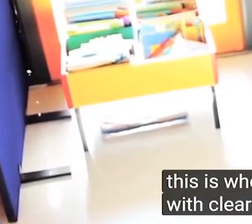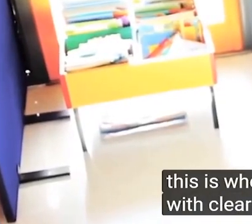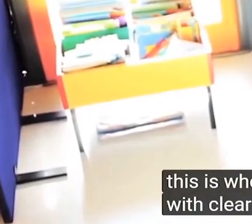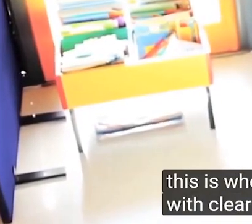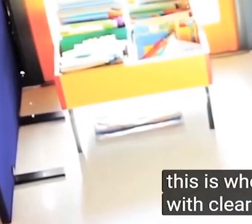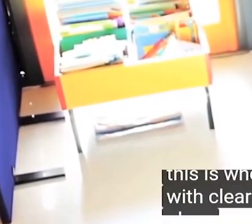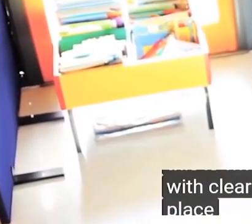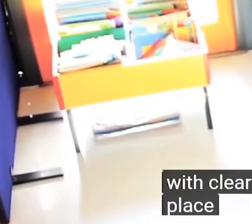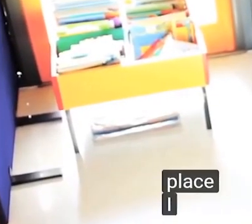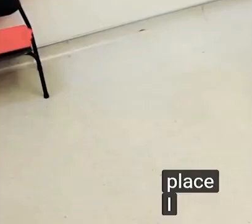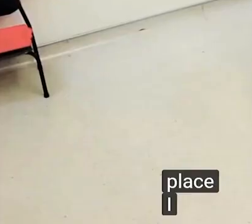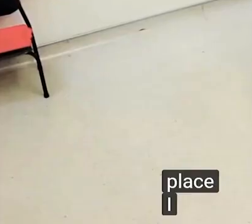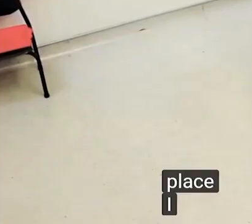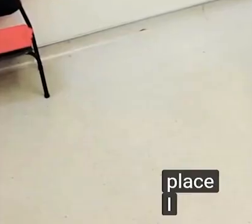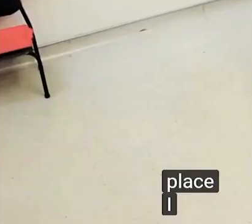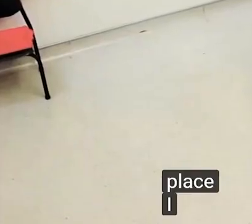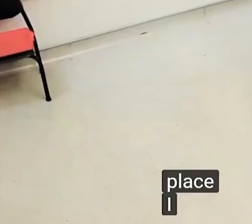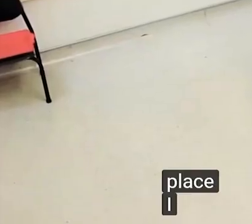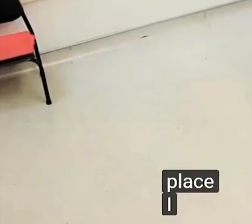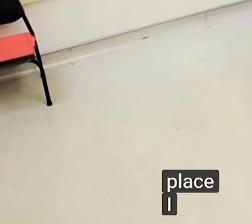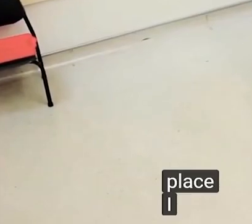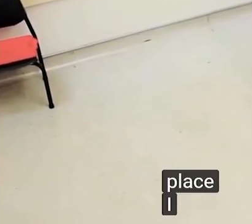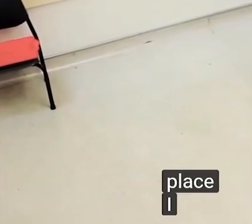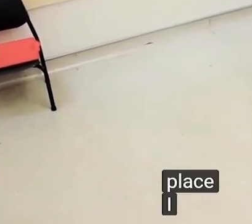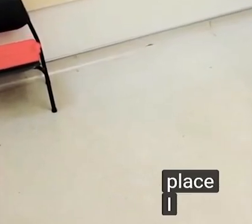my learning takes place.